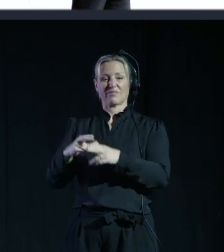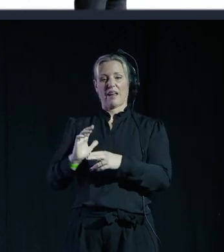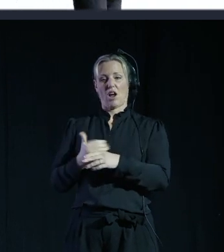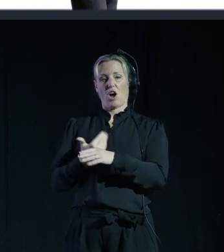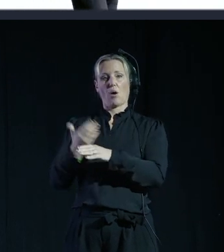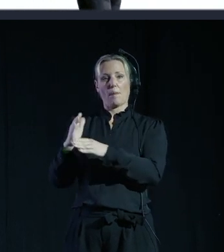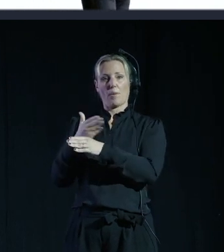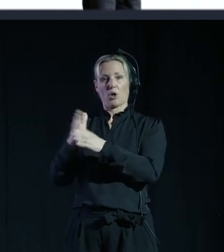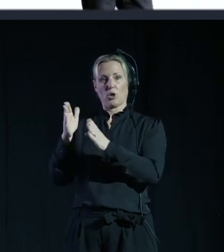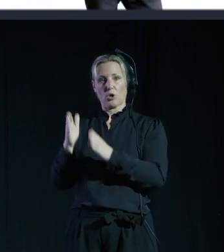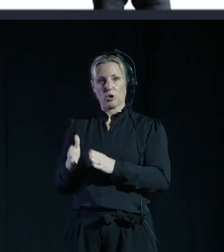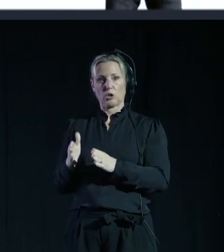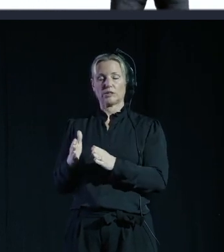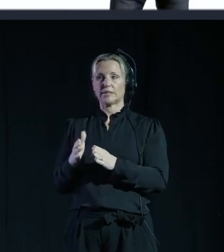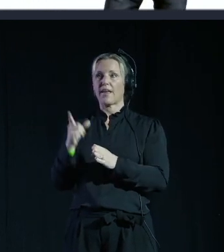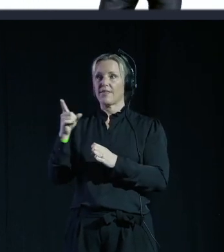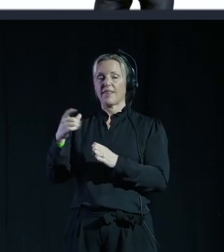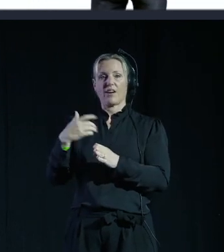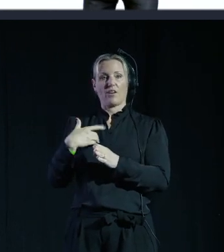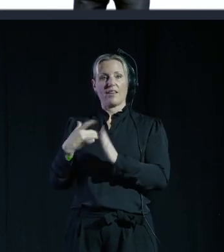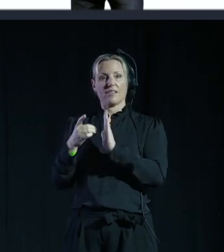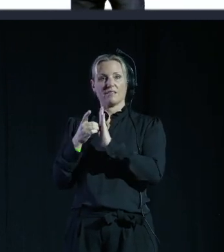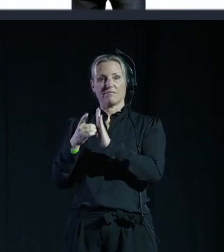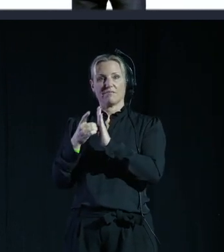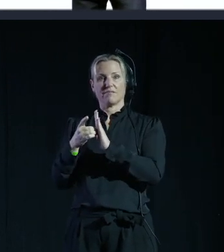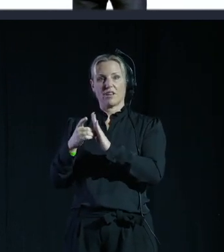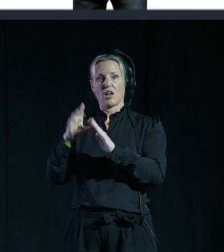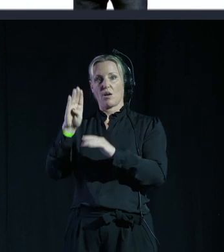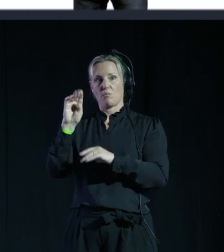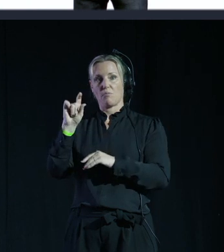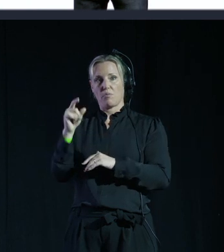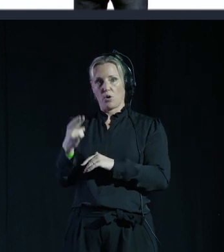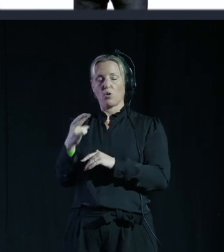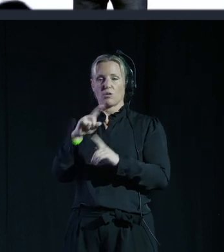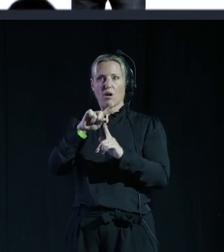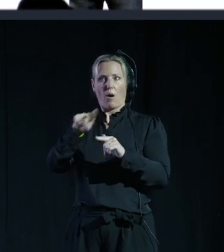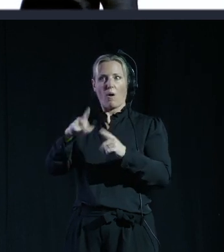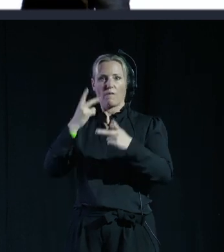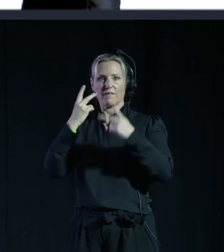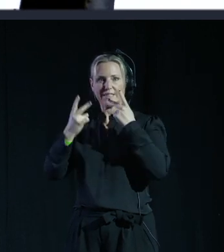at their demos. We'll also be showing some of this work at the session as well.